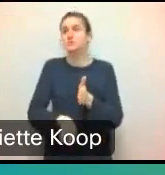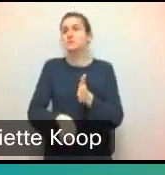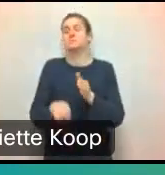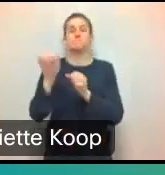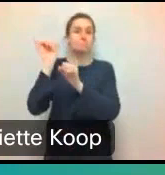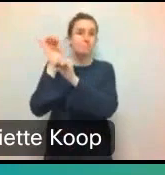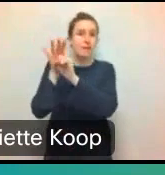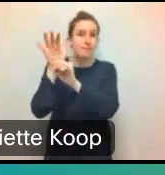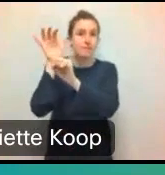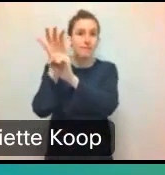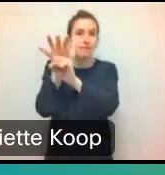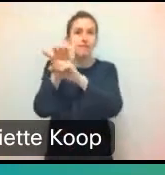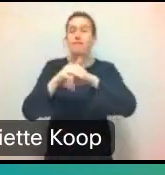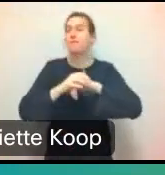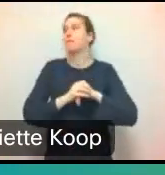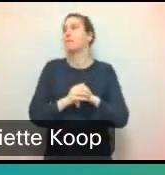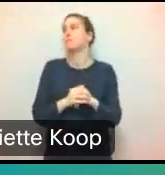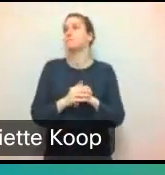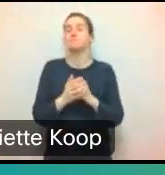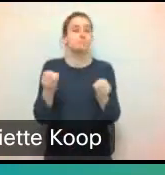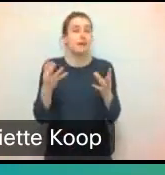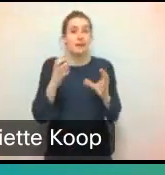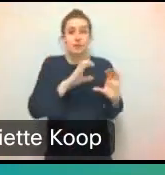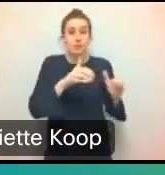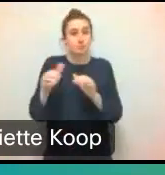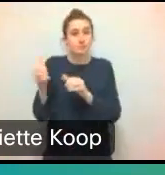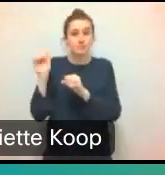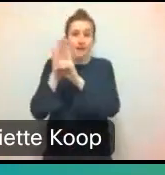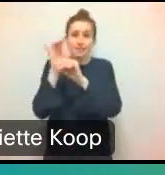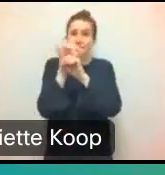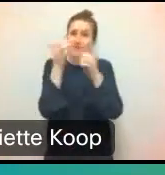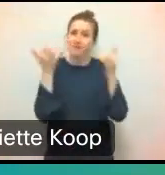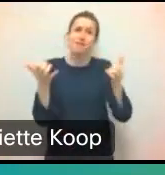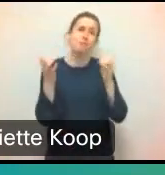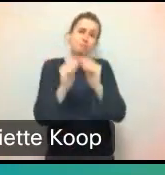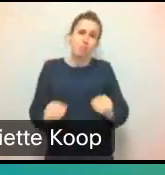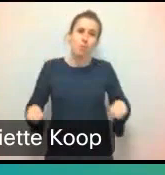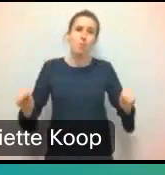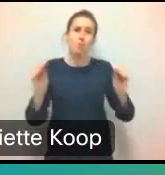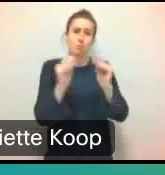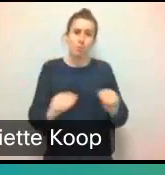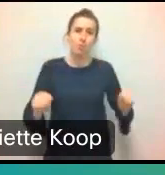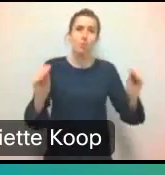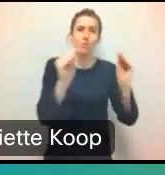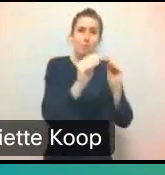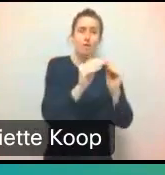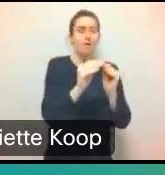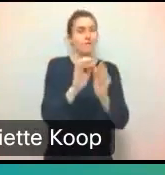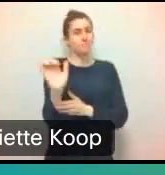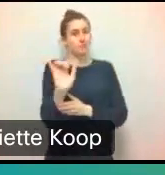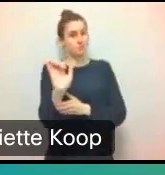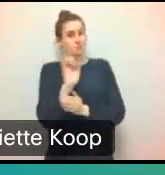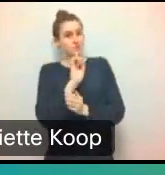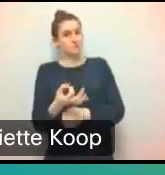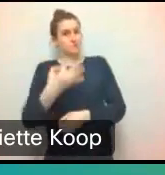advocate for themselves, have helped groups advocate for themselves, as well as, not done great things